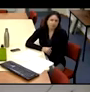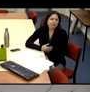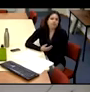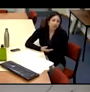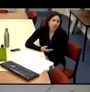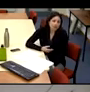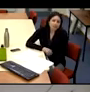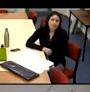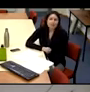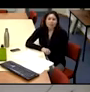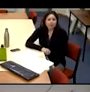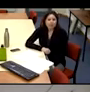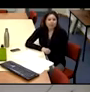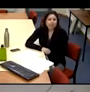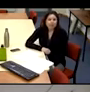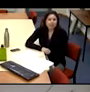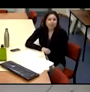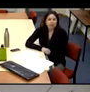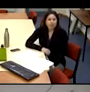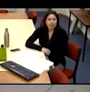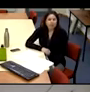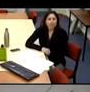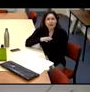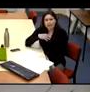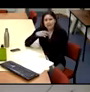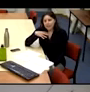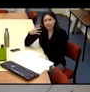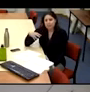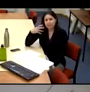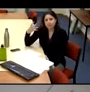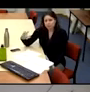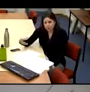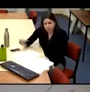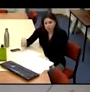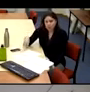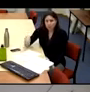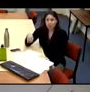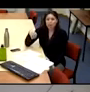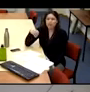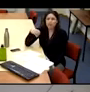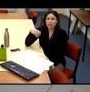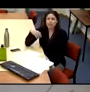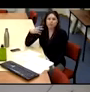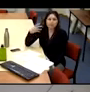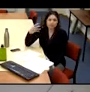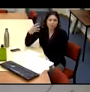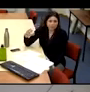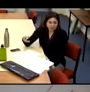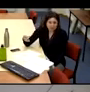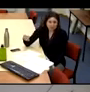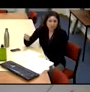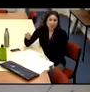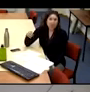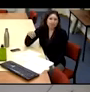from a place of charity, but actually the act of actually volunteering with refugees and finding out what